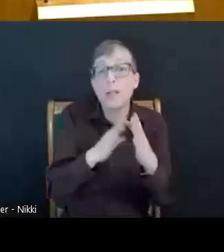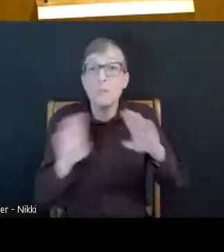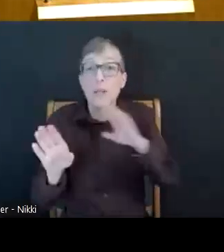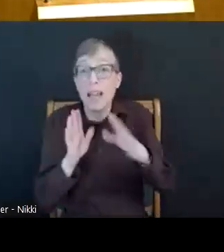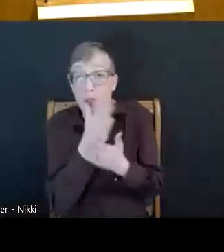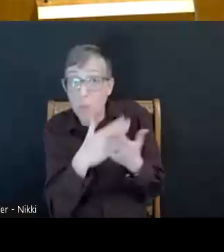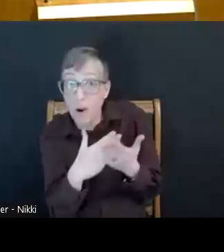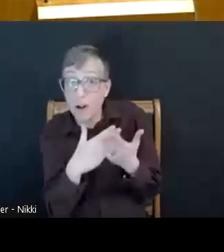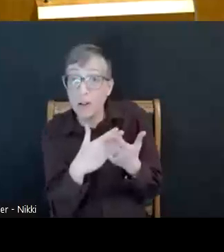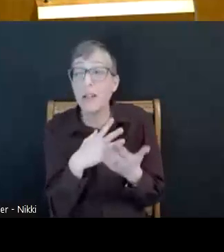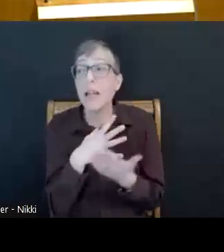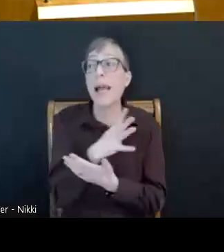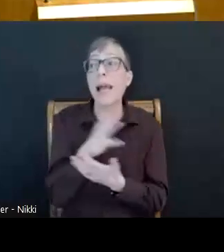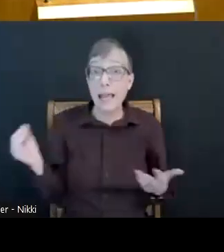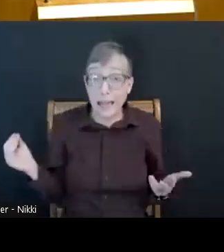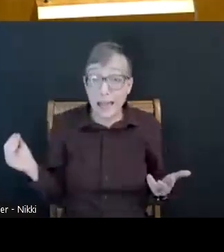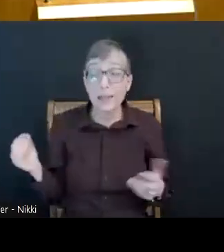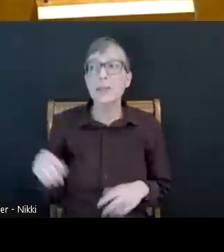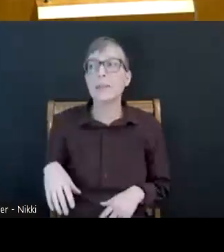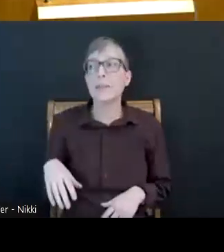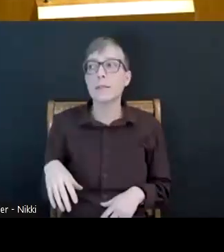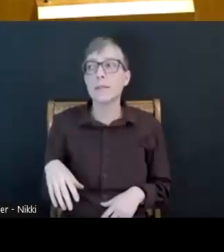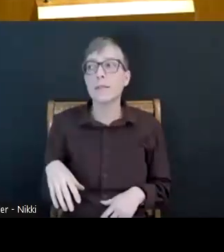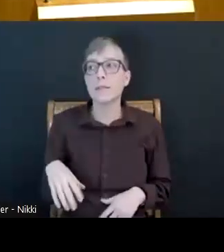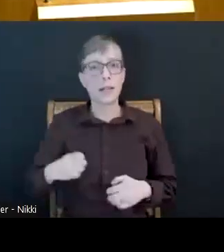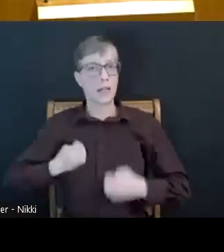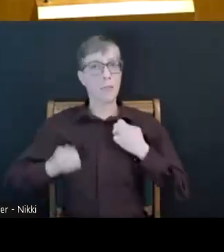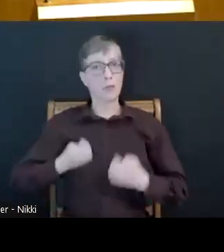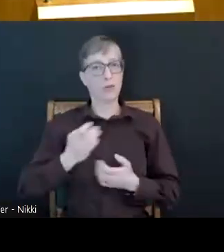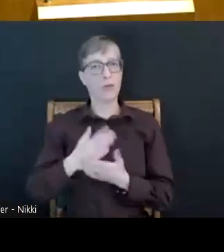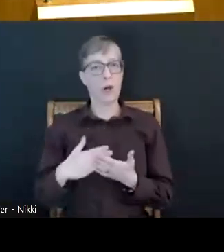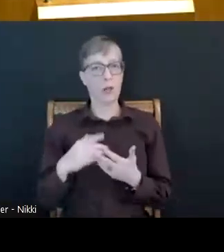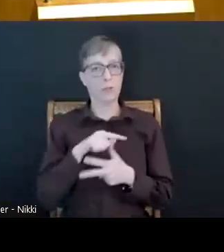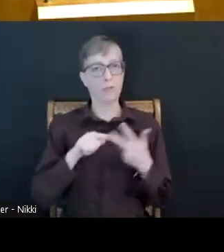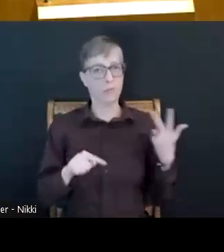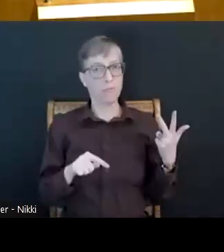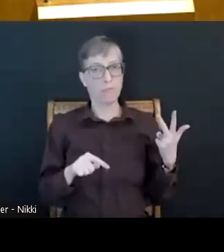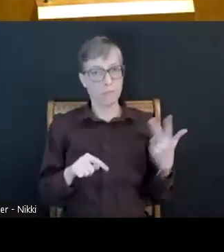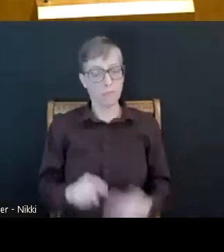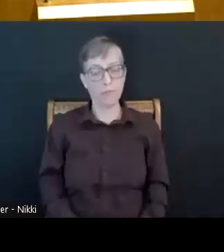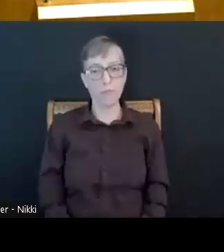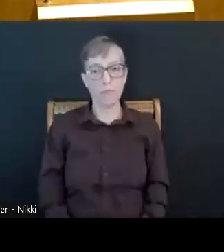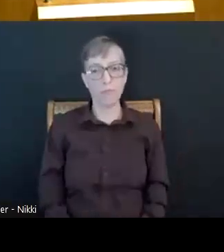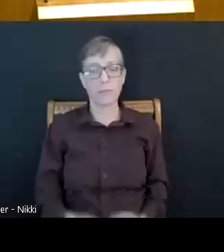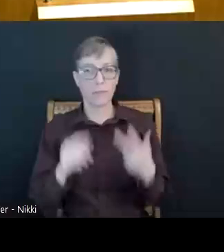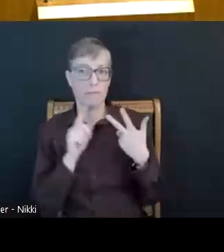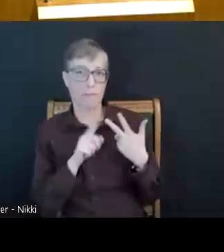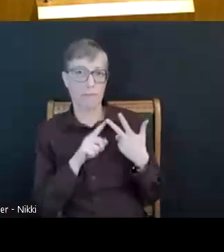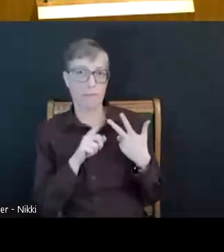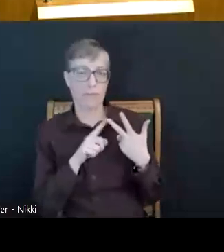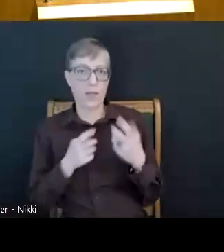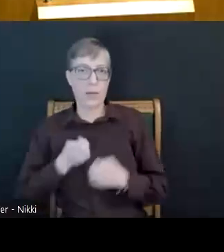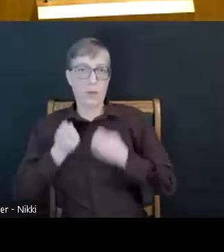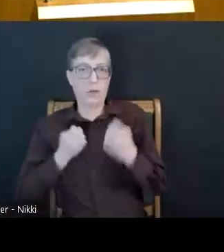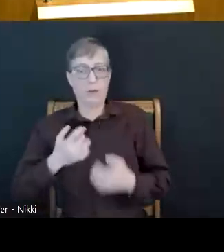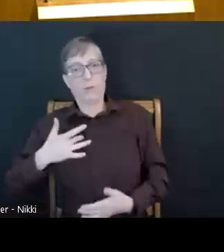finally, the feeling component. And I'm here to say, I guess, that that component is often